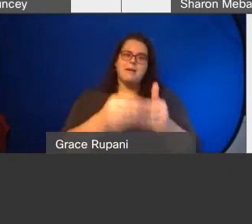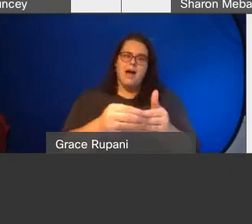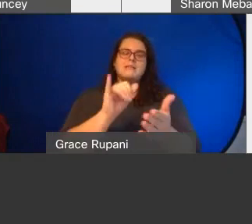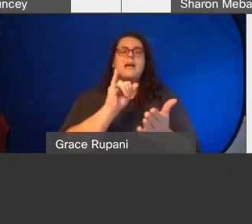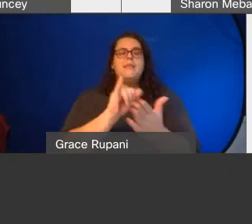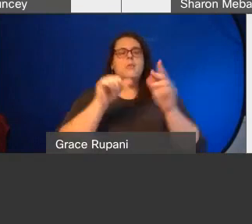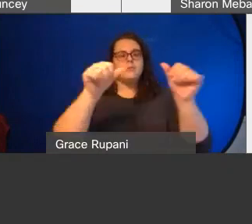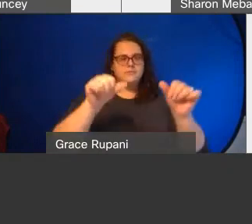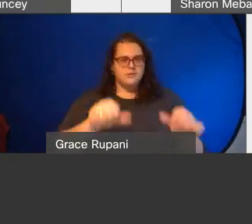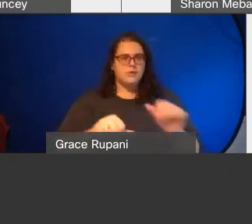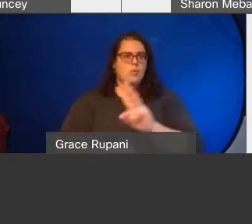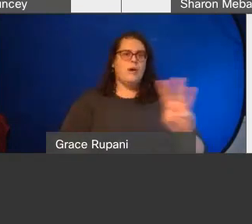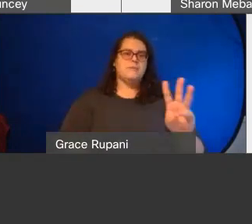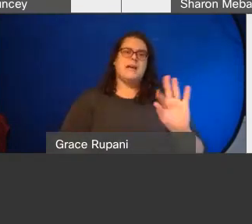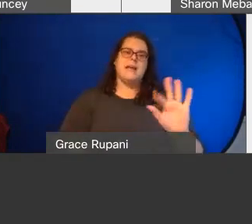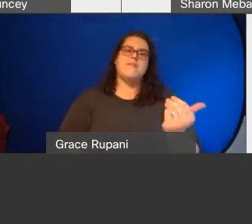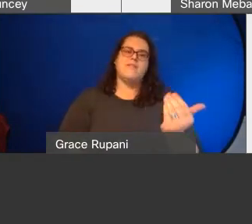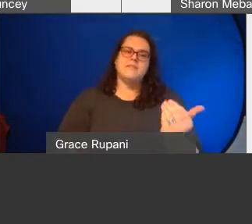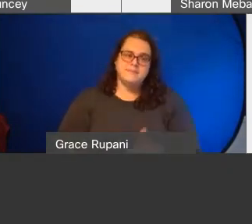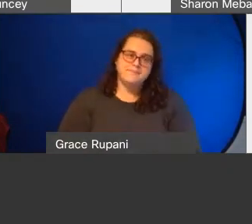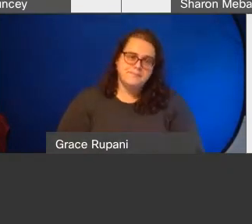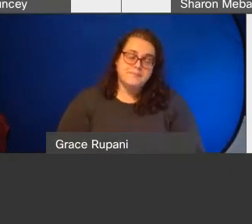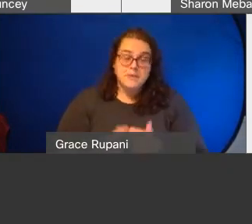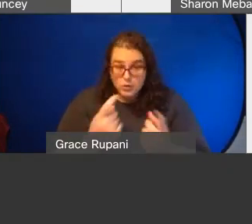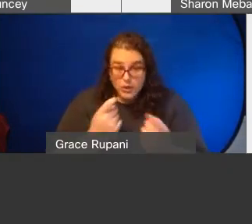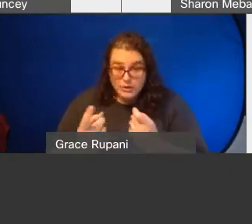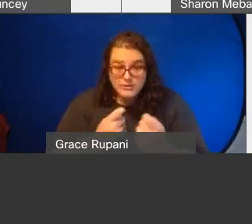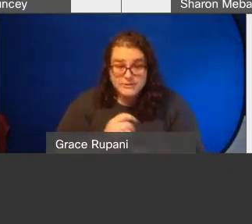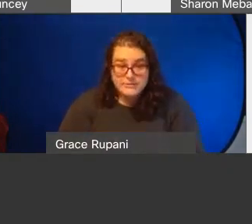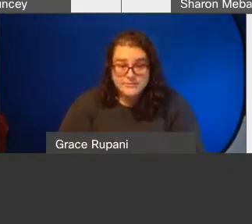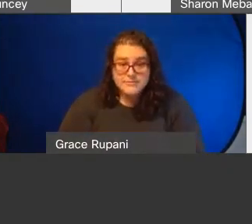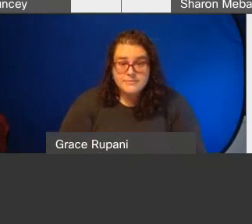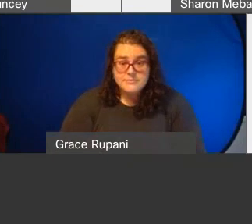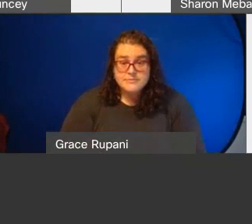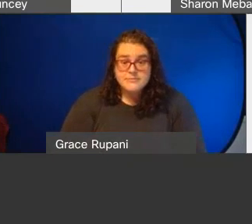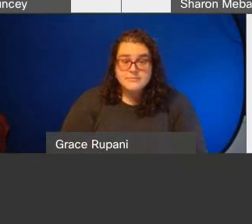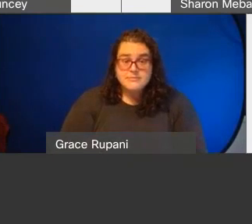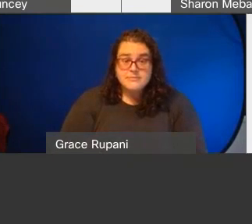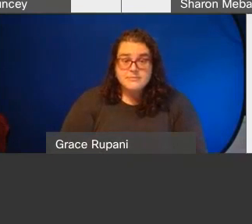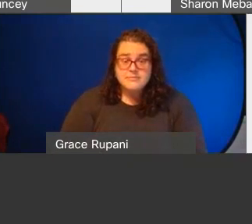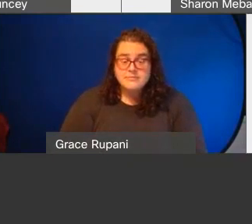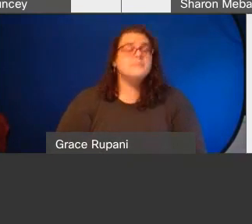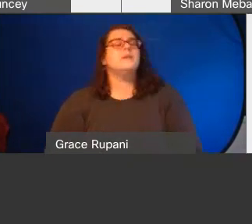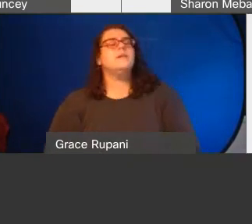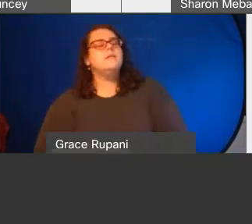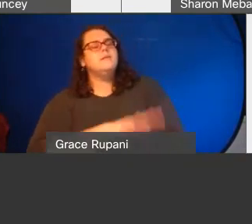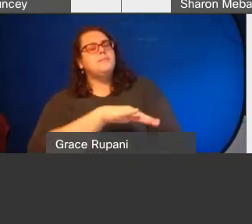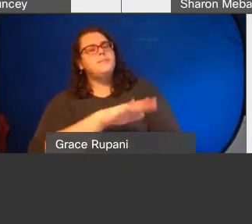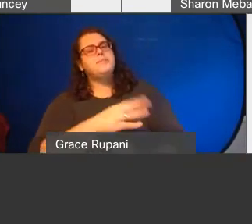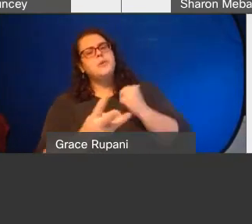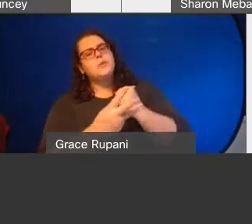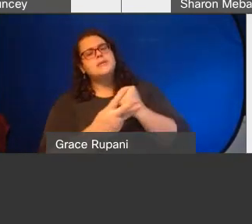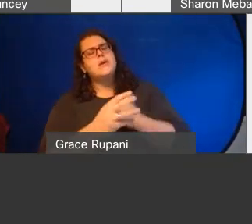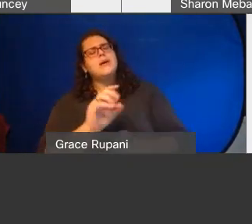our website. Are there any questions to that? Yeah, Dr. Lewis, could you